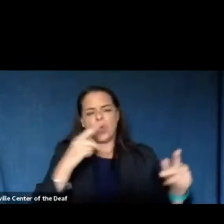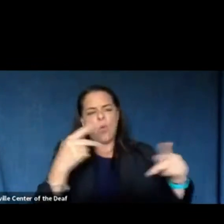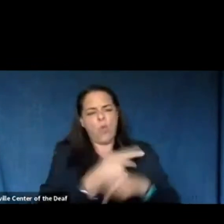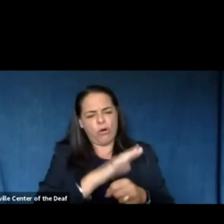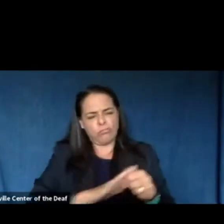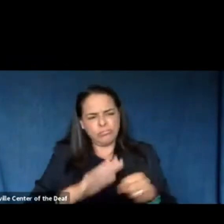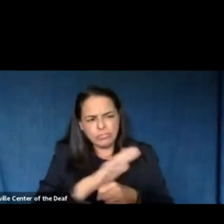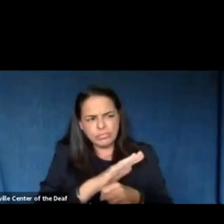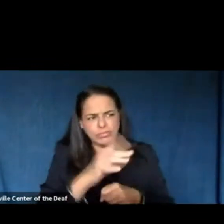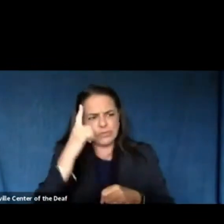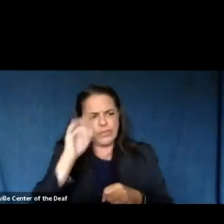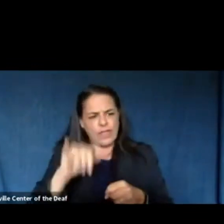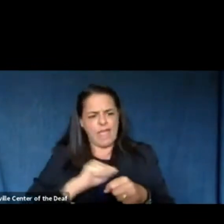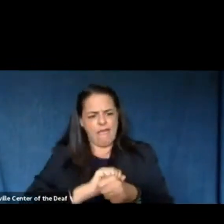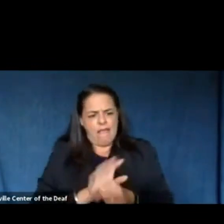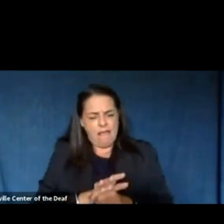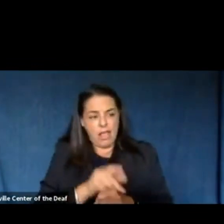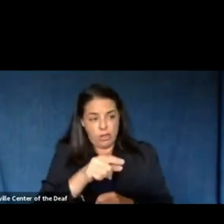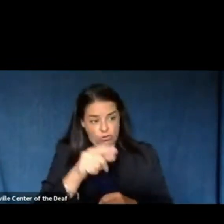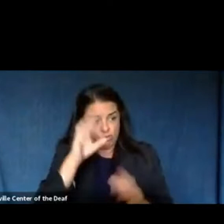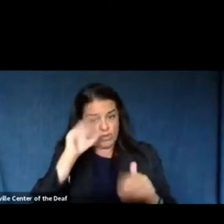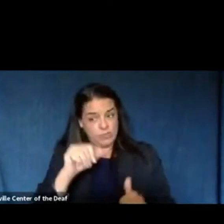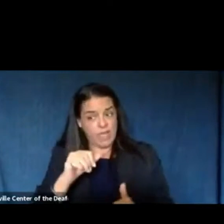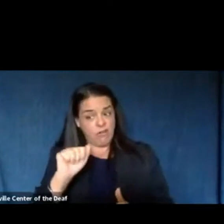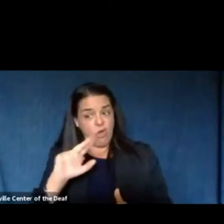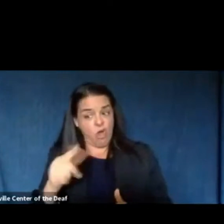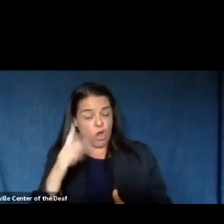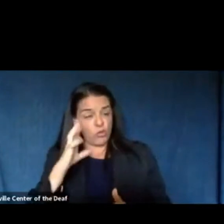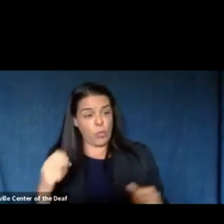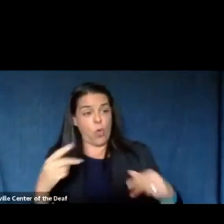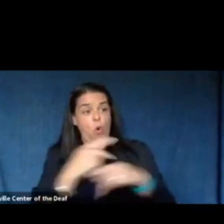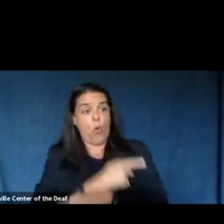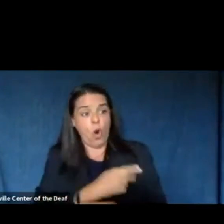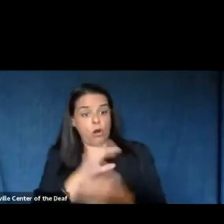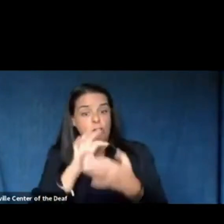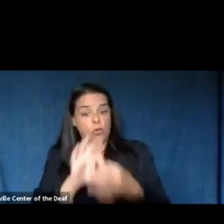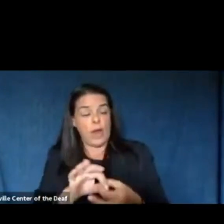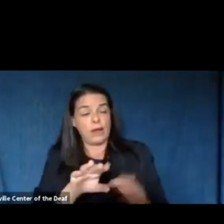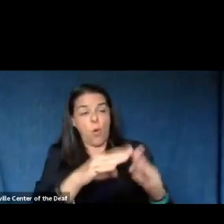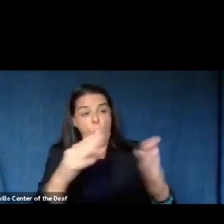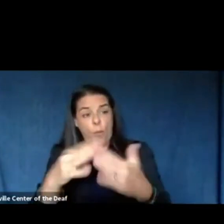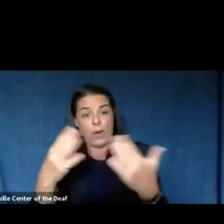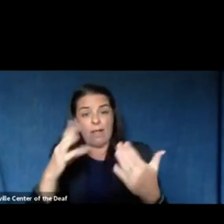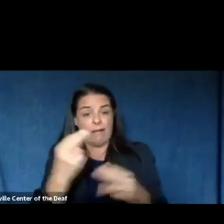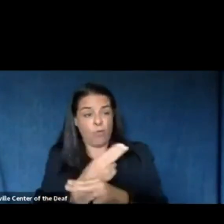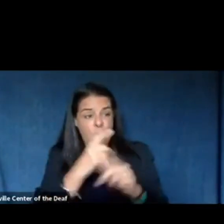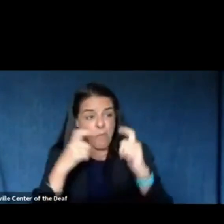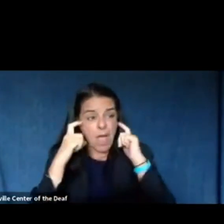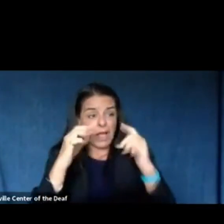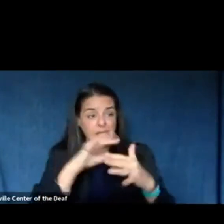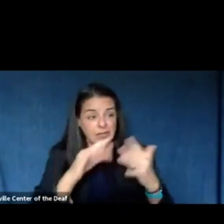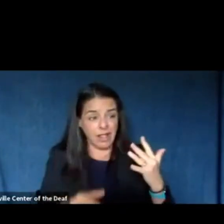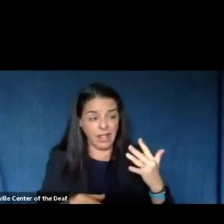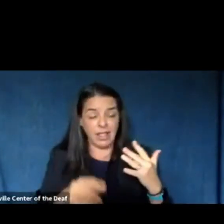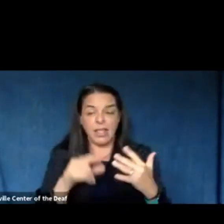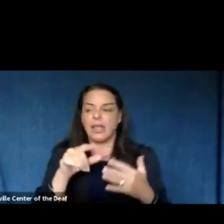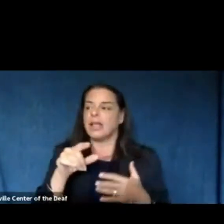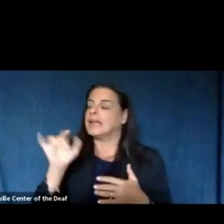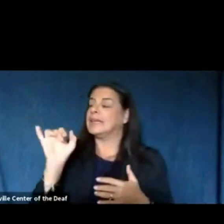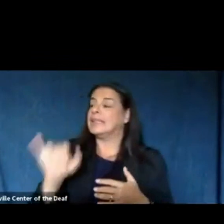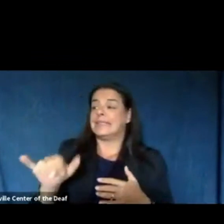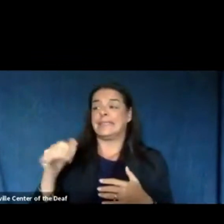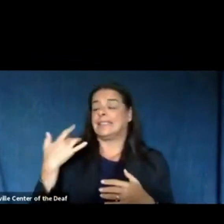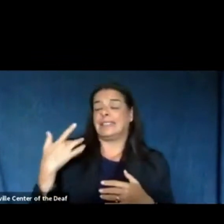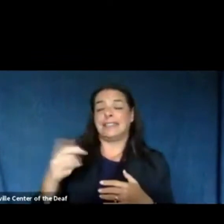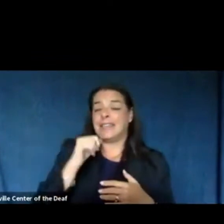will be similar given what you have seen with respect to reopening, mask wearing, et cetera? The trend has not started to go back down or